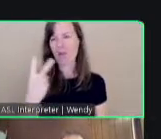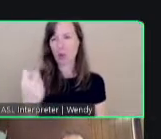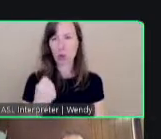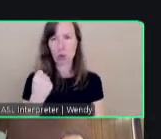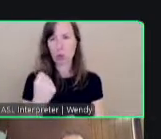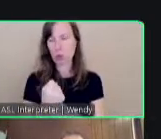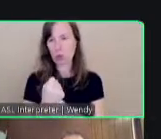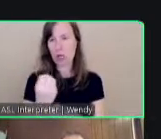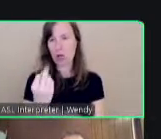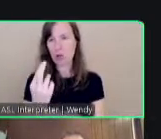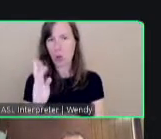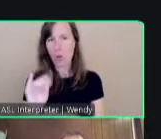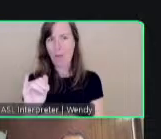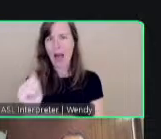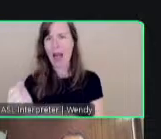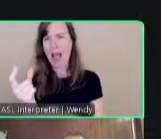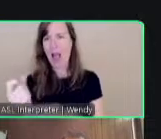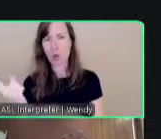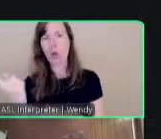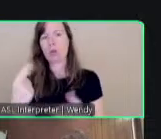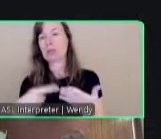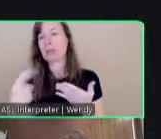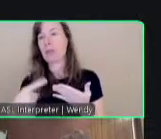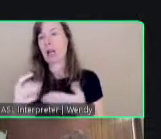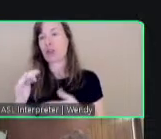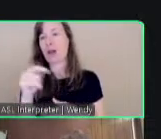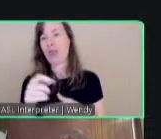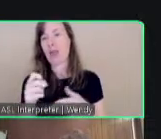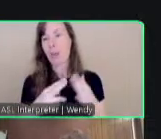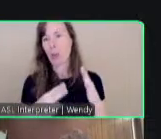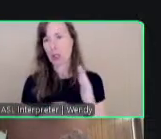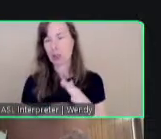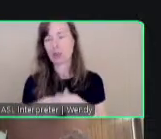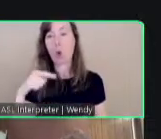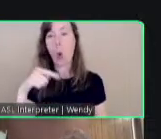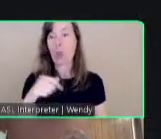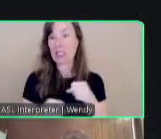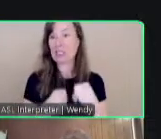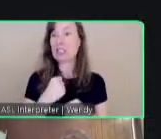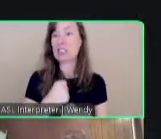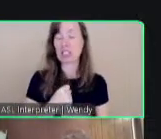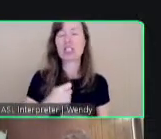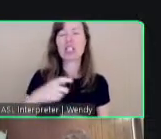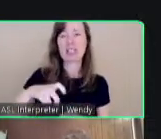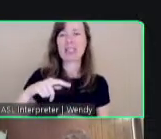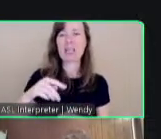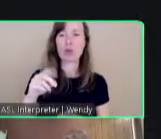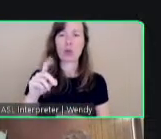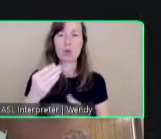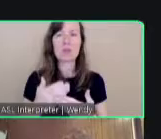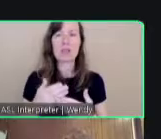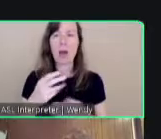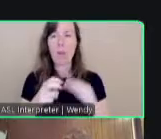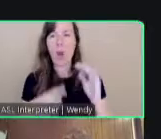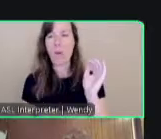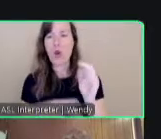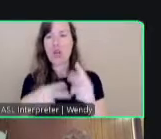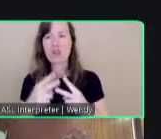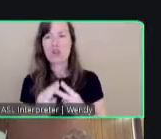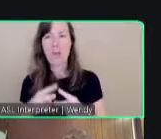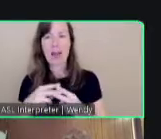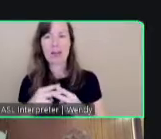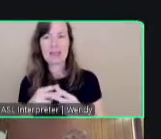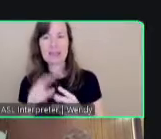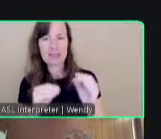bridge inspection. This year we do need to move on some bridge maintenance. Our bridge is in pretty good shape, but we're going to be using